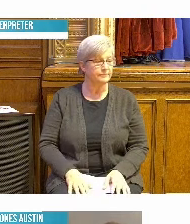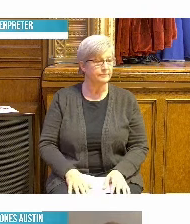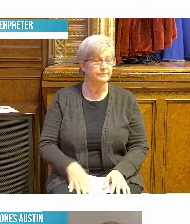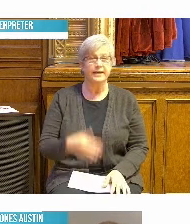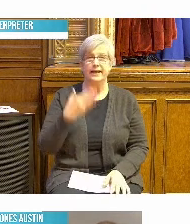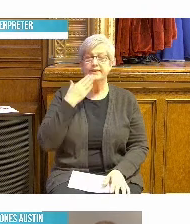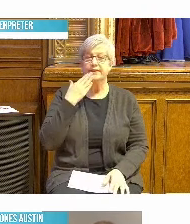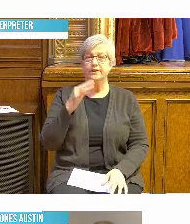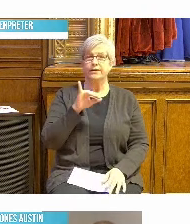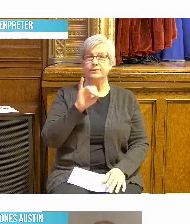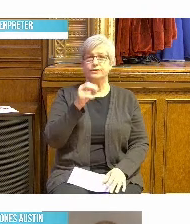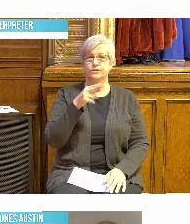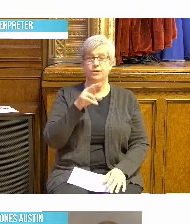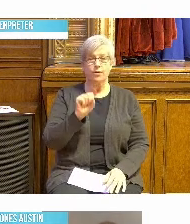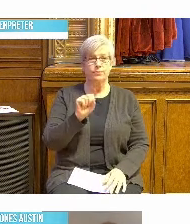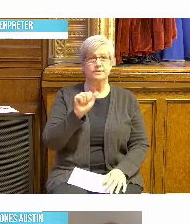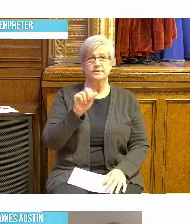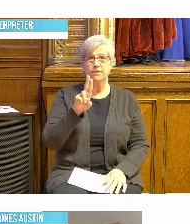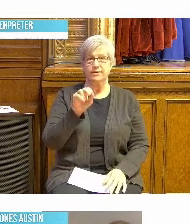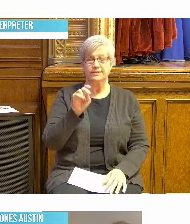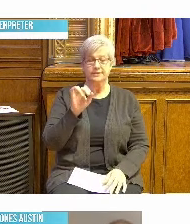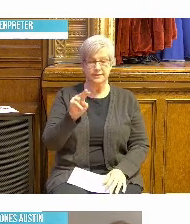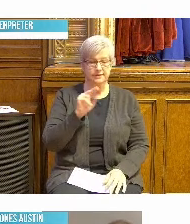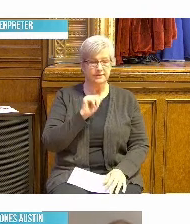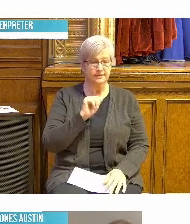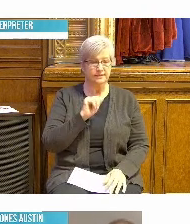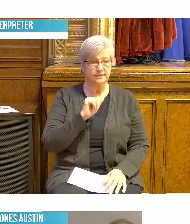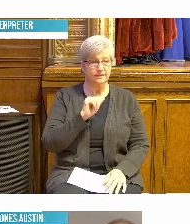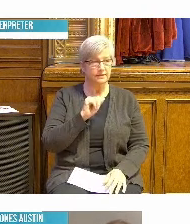Thank you. Commissioner Jones Austin?